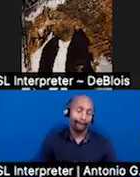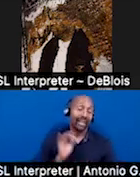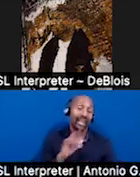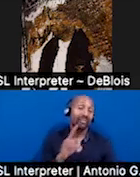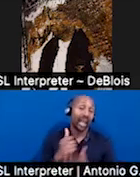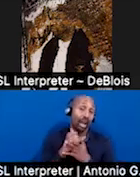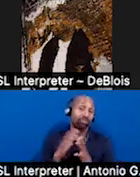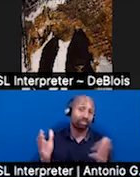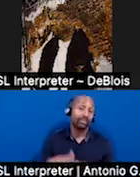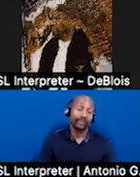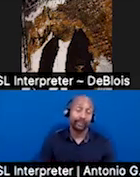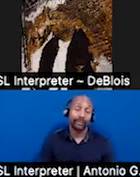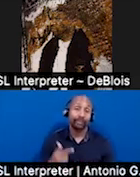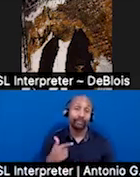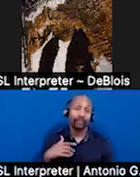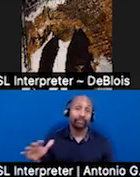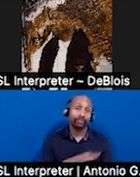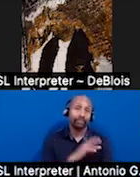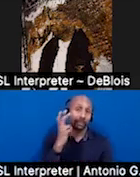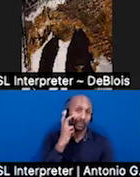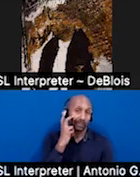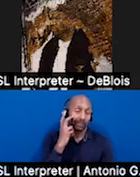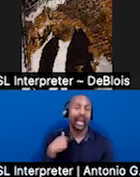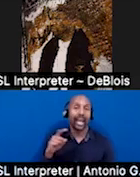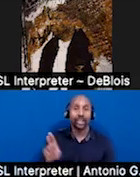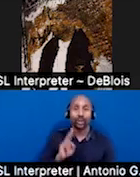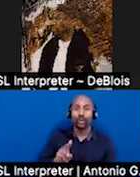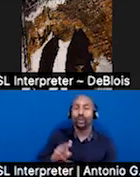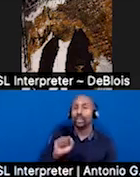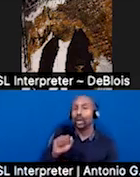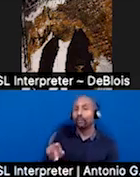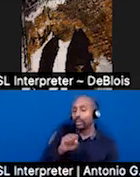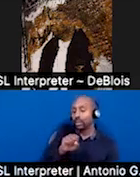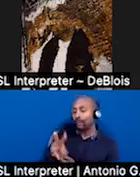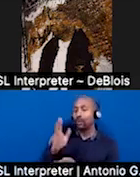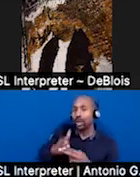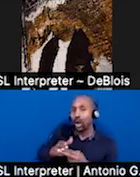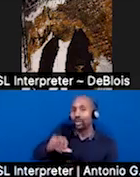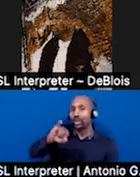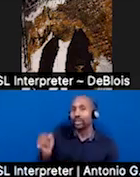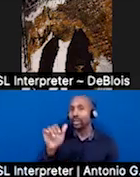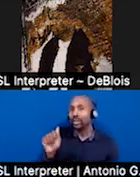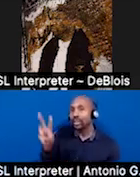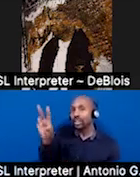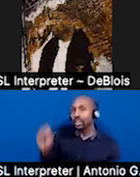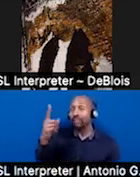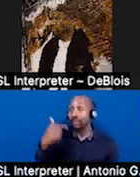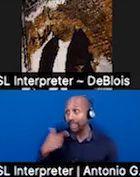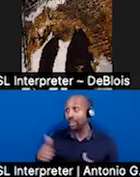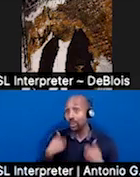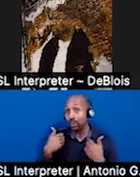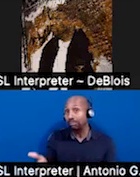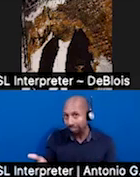because I am completely blind and I need JAWS to be alive at school